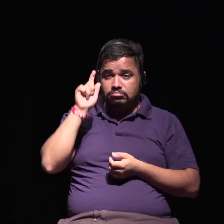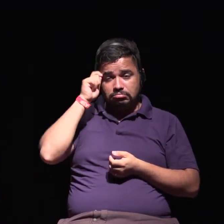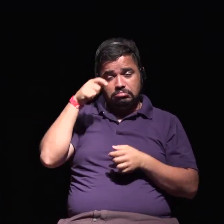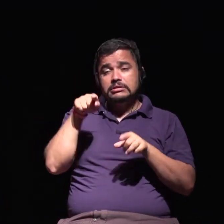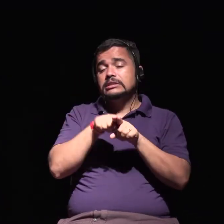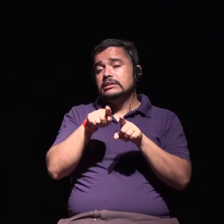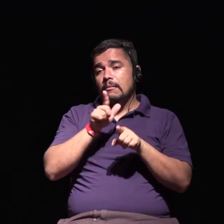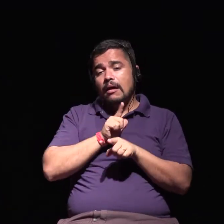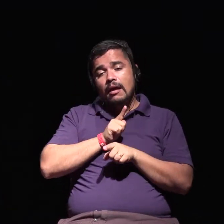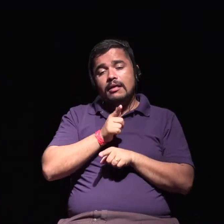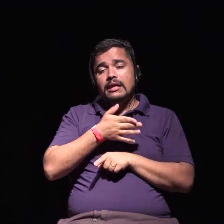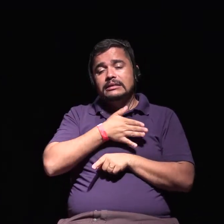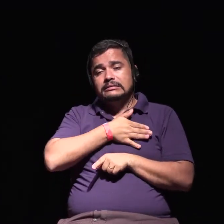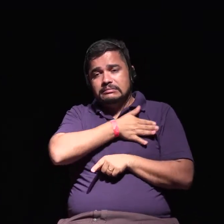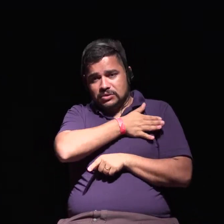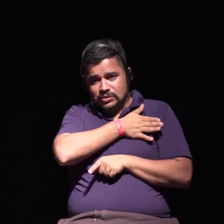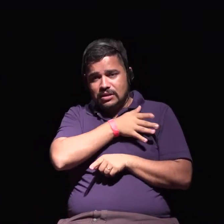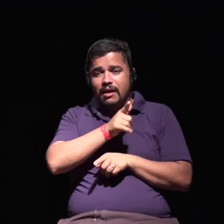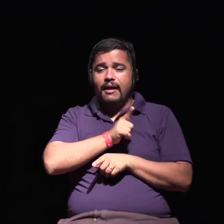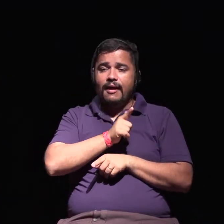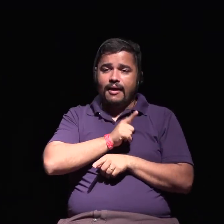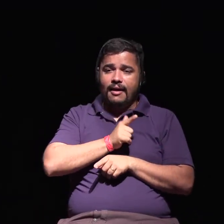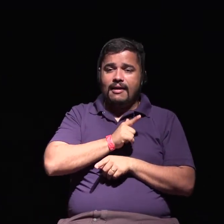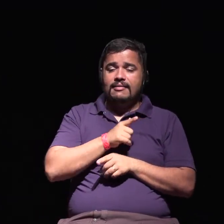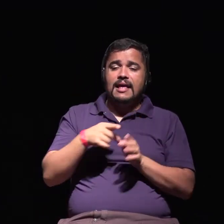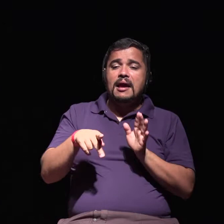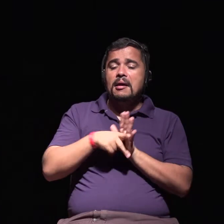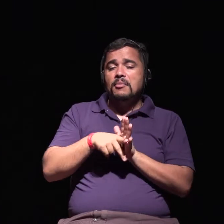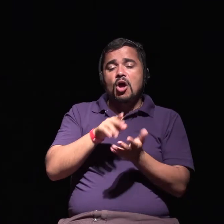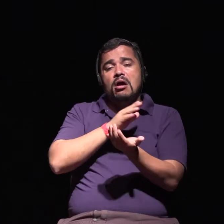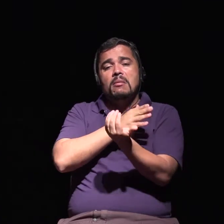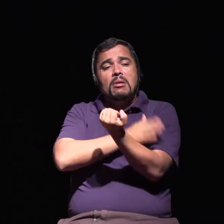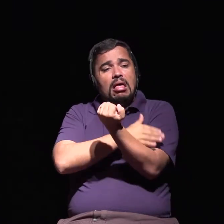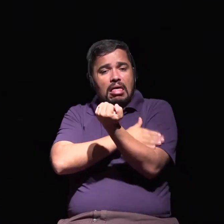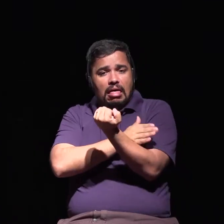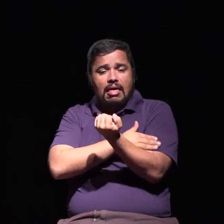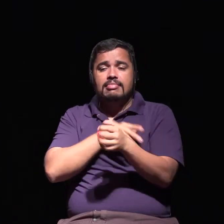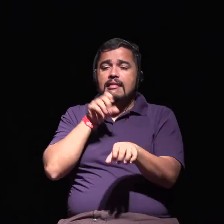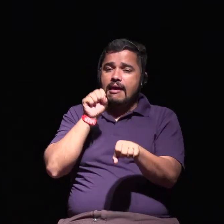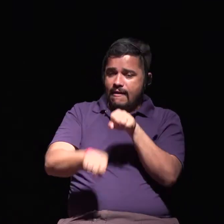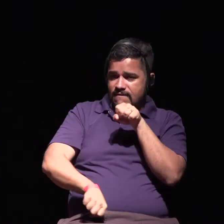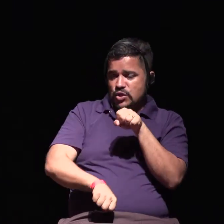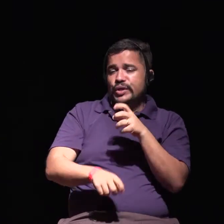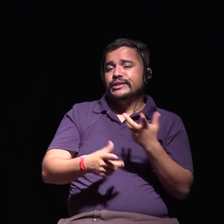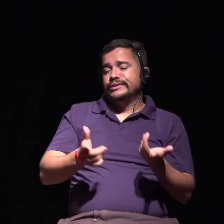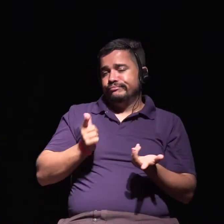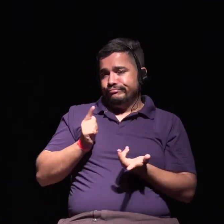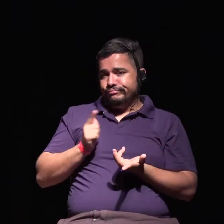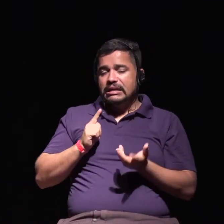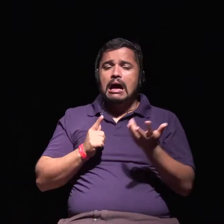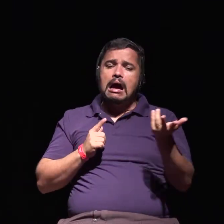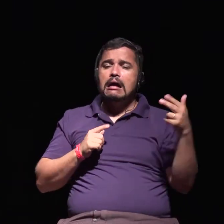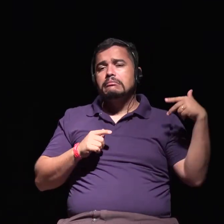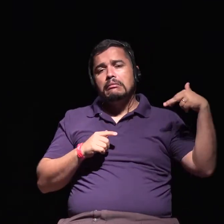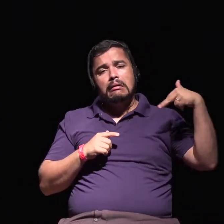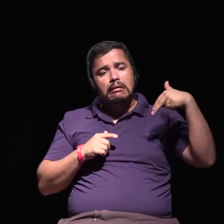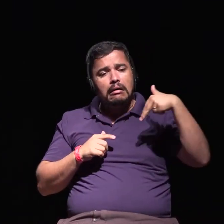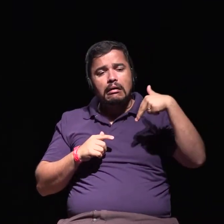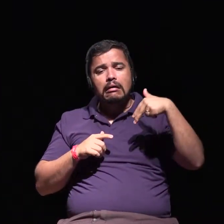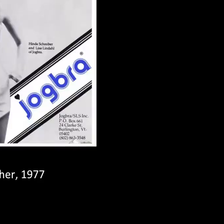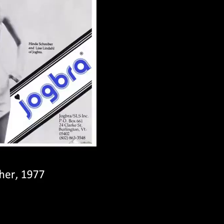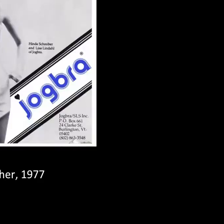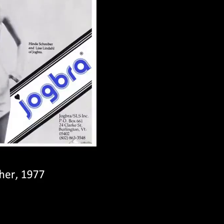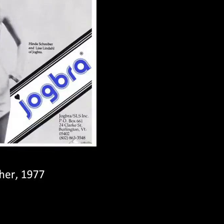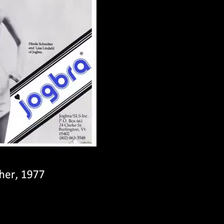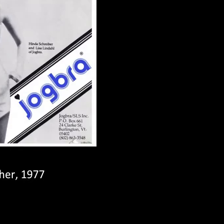risk sexual violence when jogging in public areas. In fact, running in general is far from genderless.